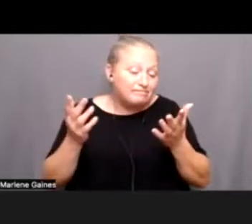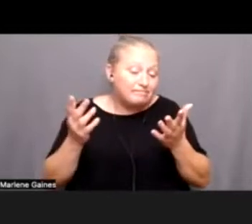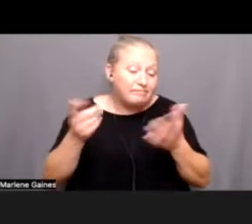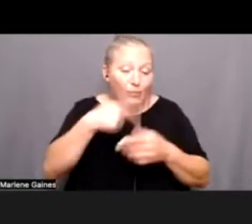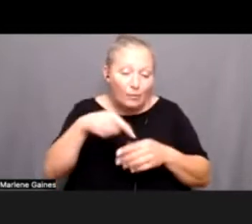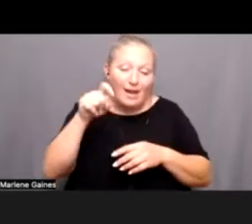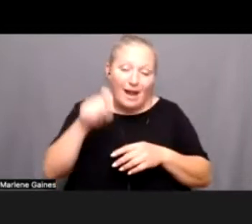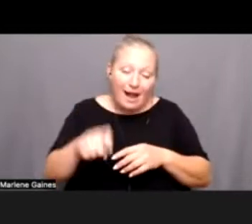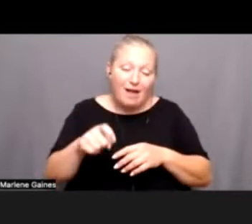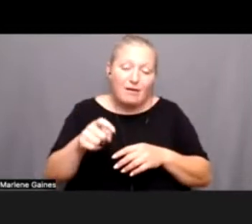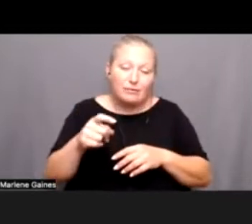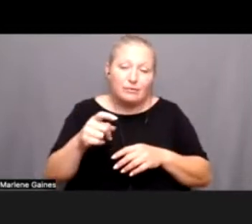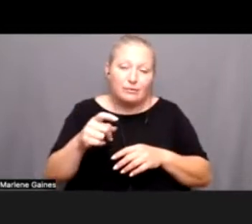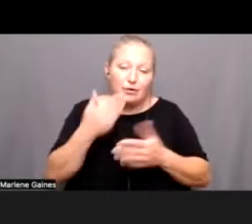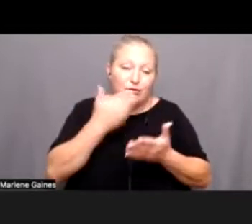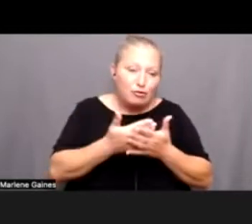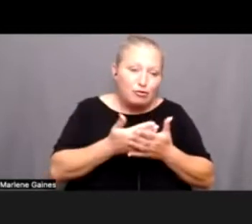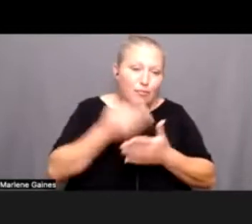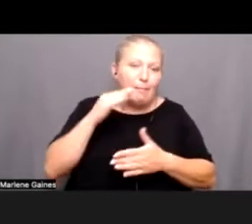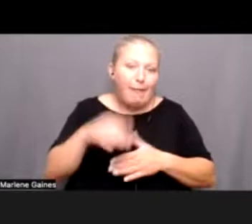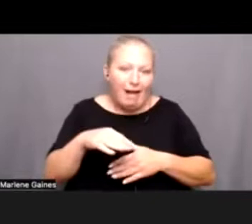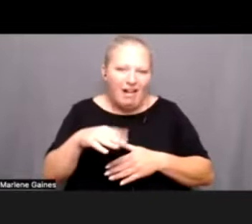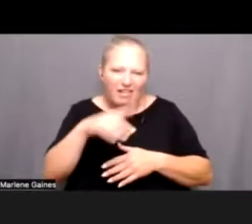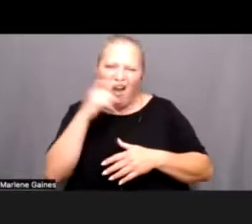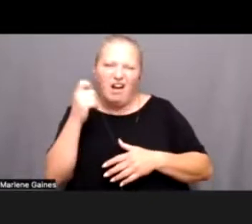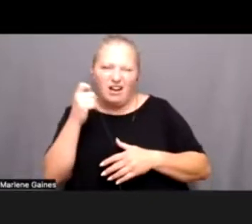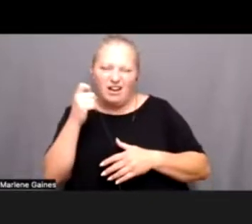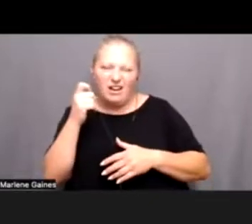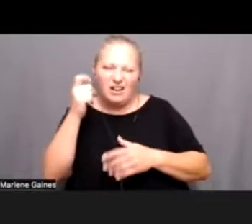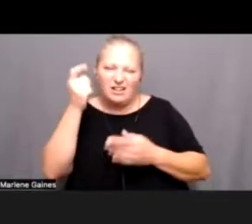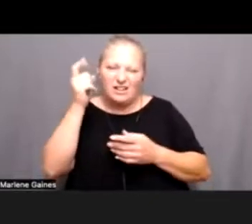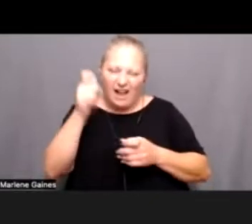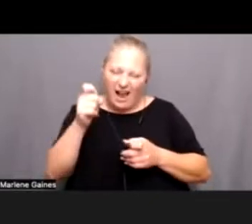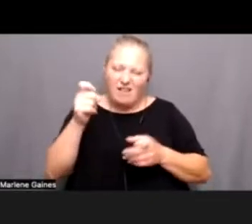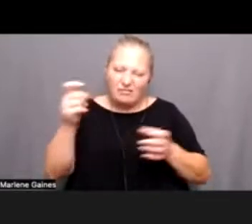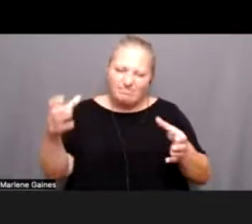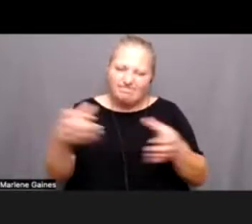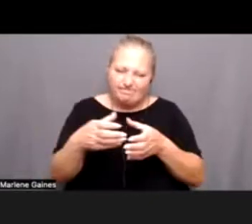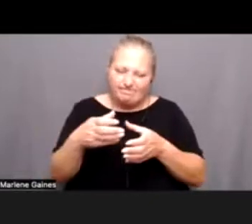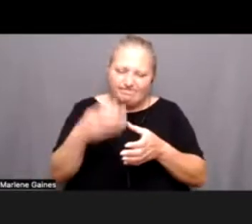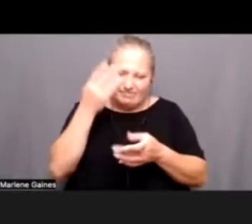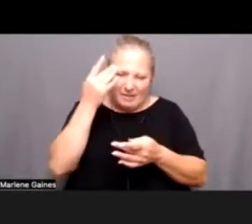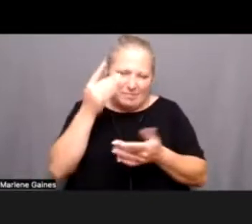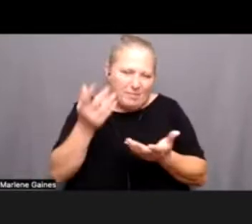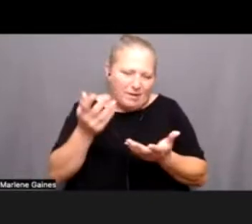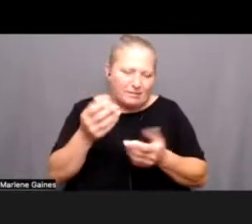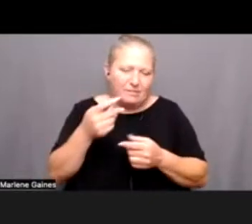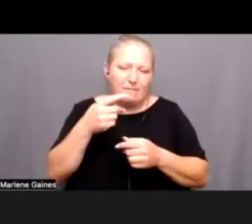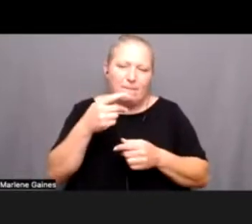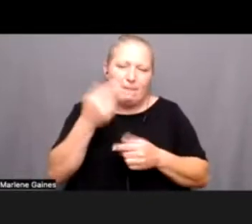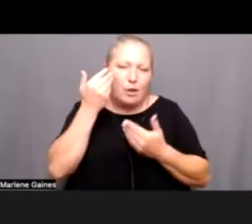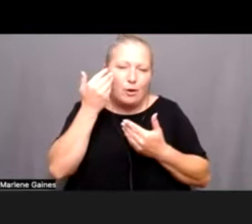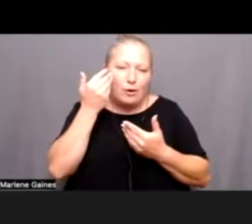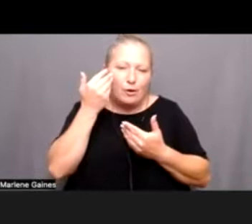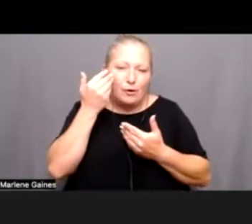able to take the, you know, the good, the bad, the ugly. And, you know, you don't know what you